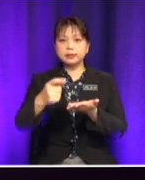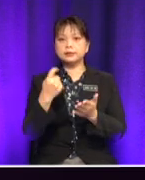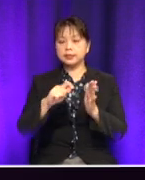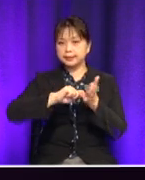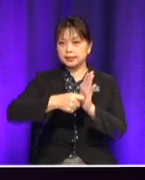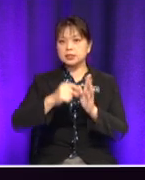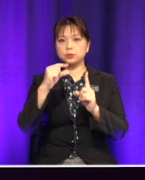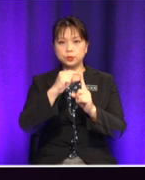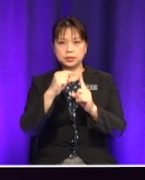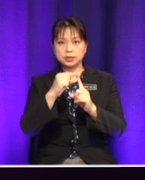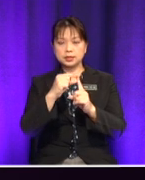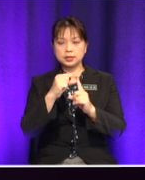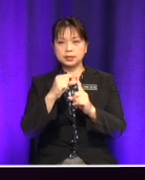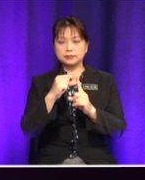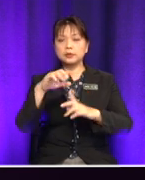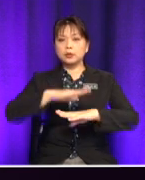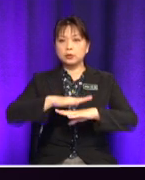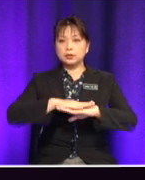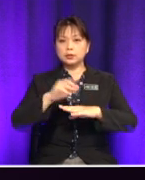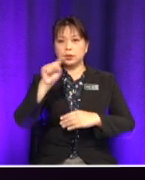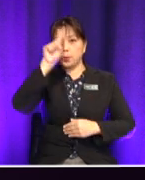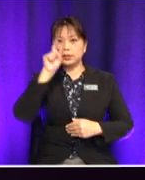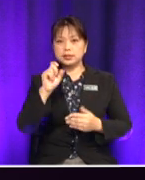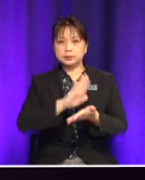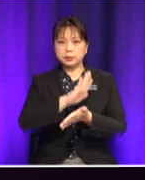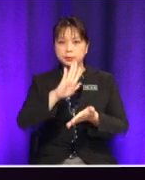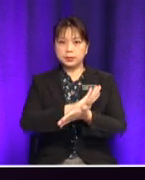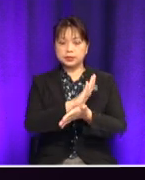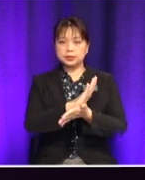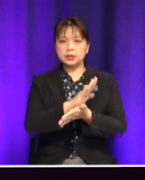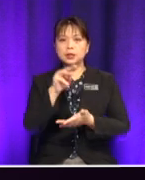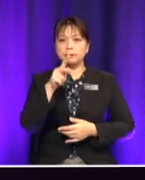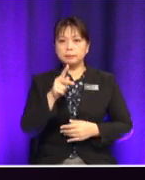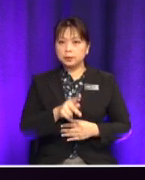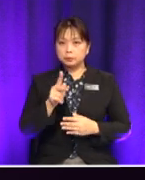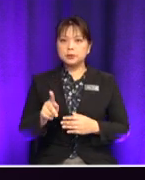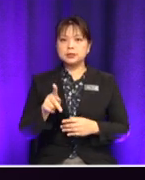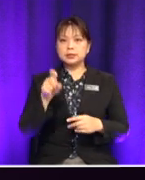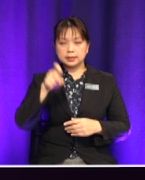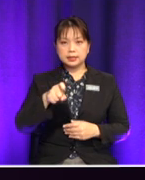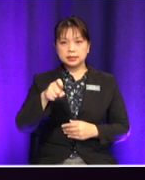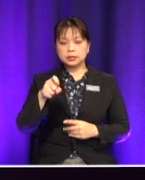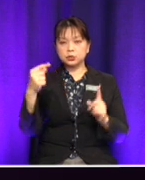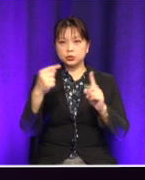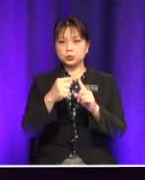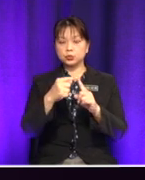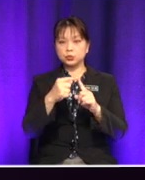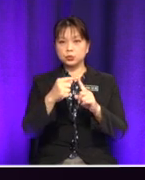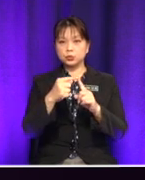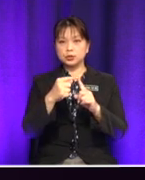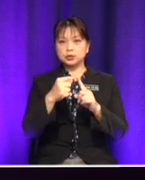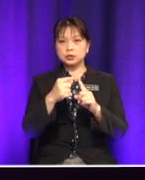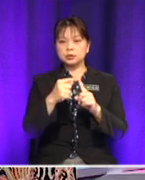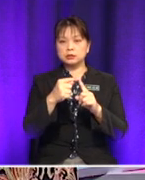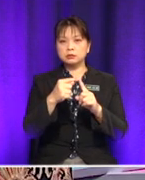and jotting down them on the question paper itself, they need to make sure they have to cross out the options which are not